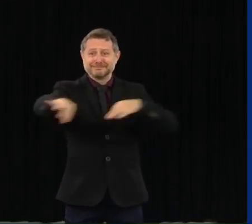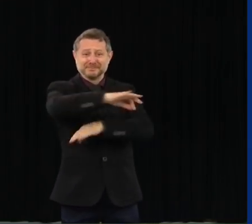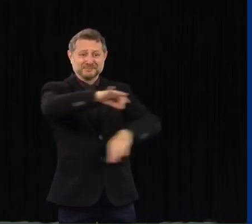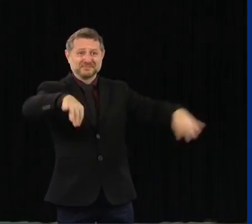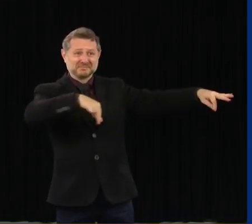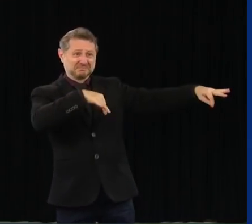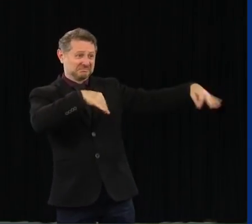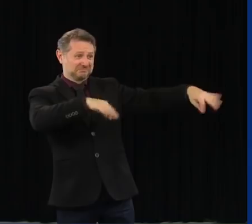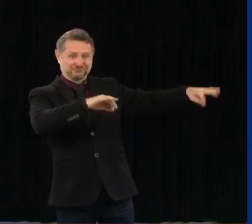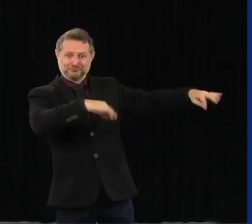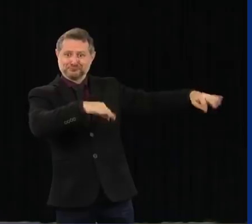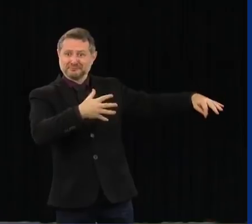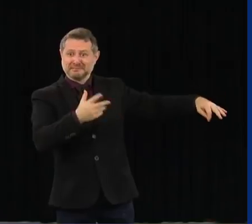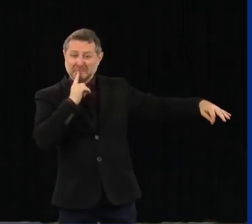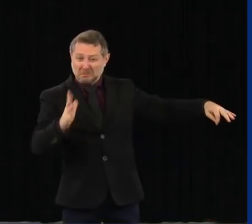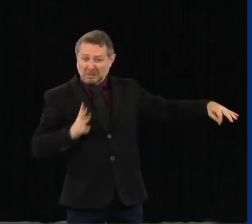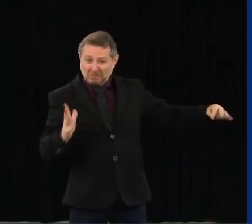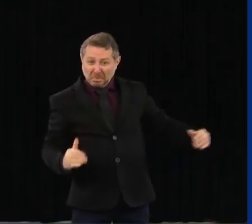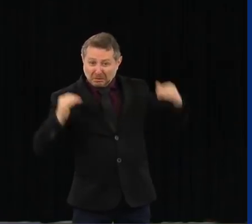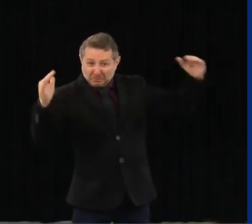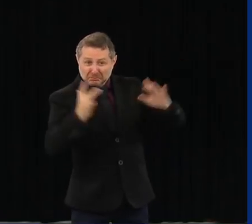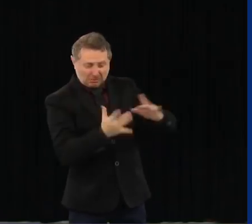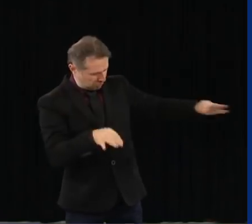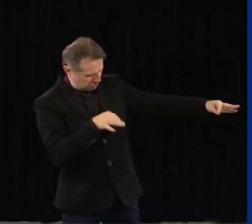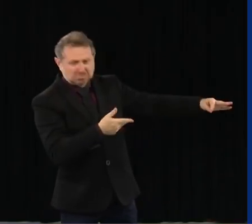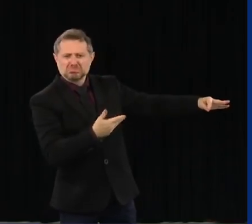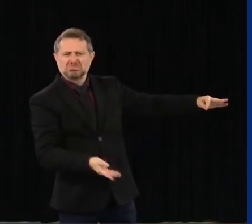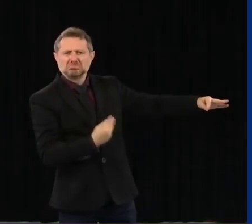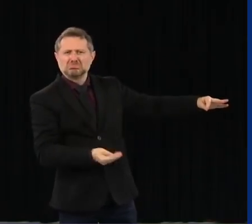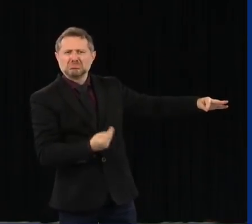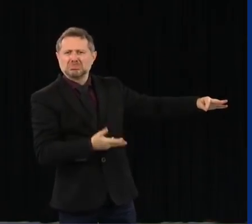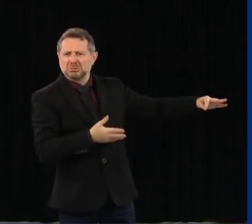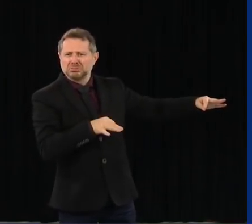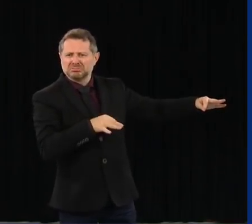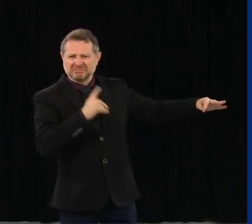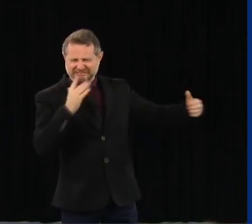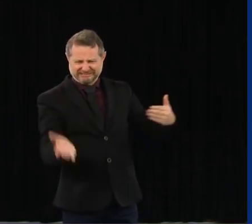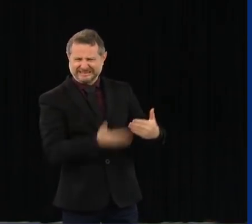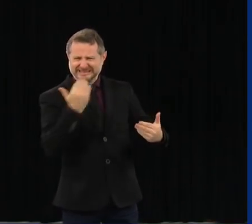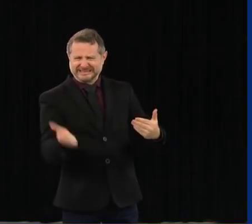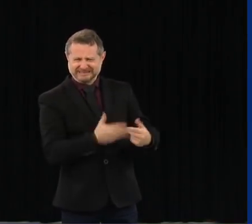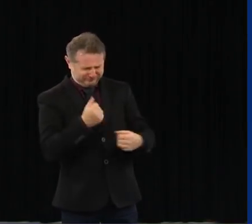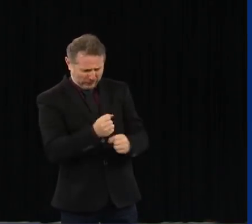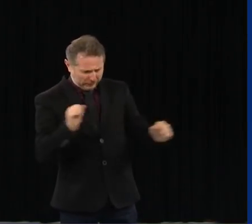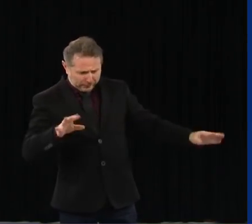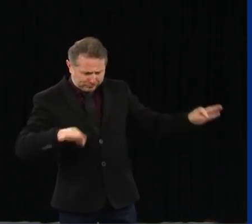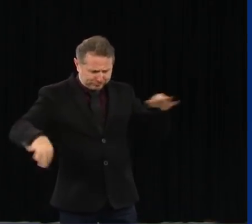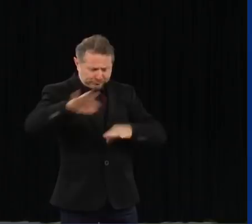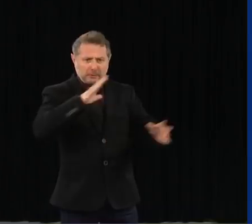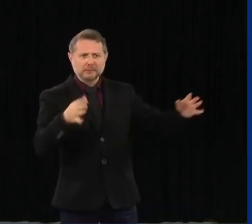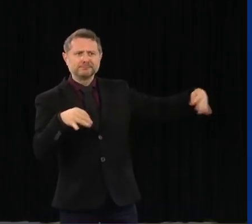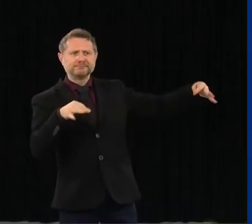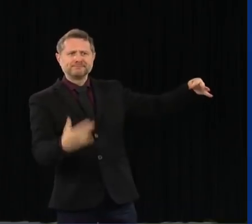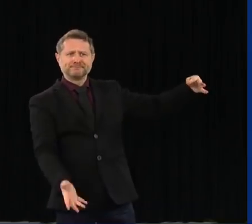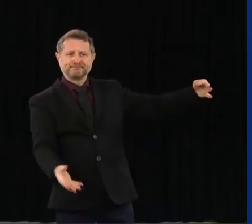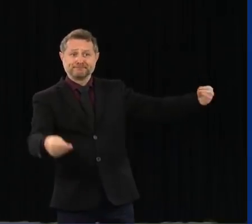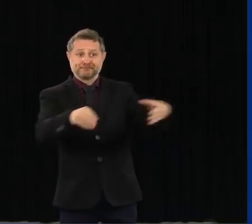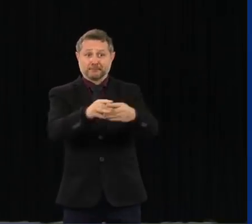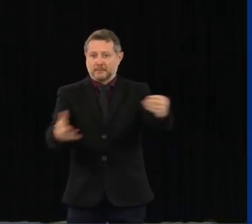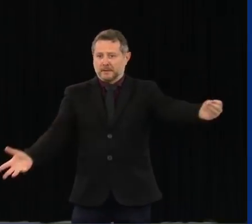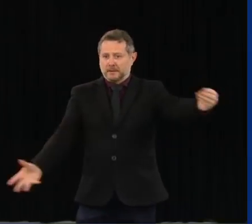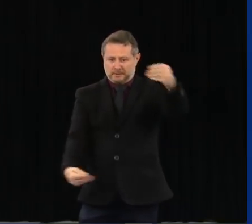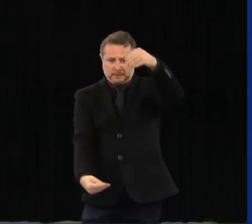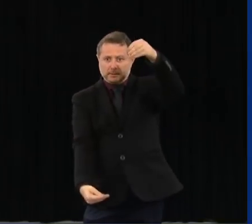nothing sophisticated about the manufacturing of this garment. Not to degrade the garment. There's